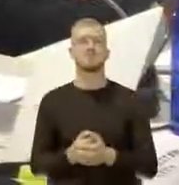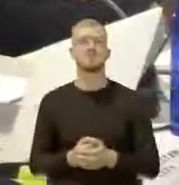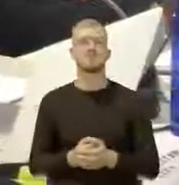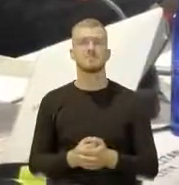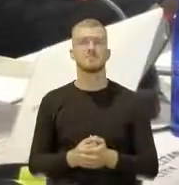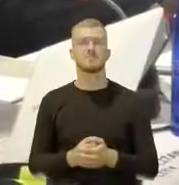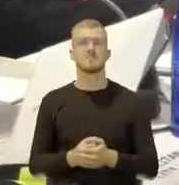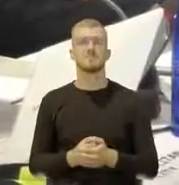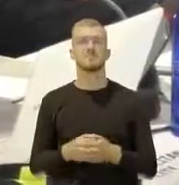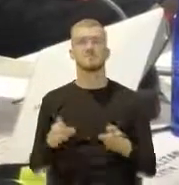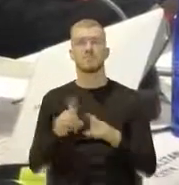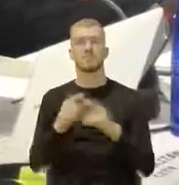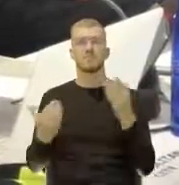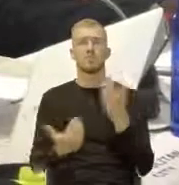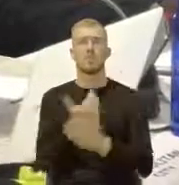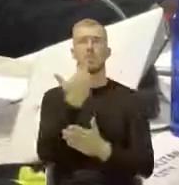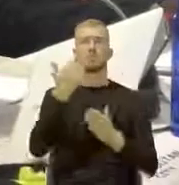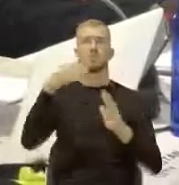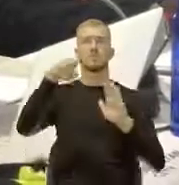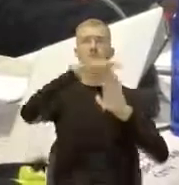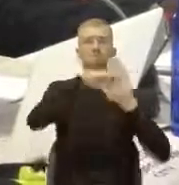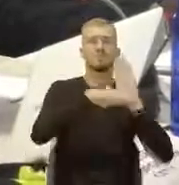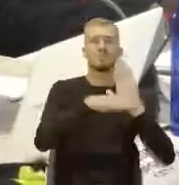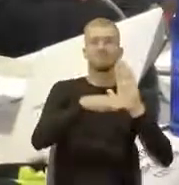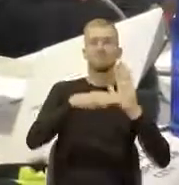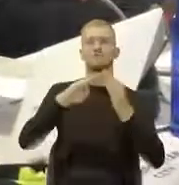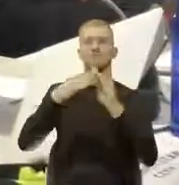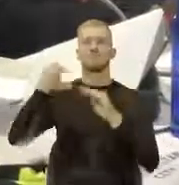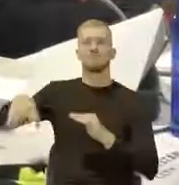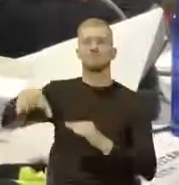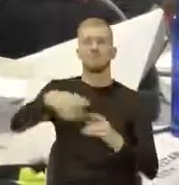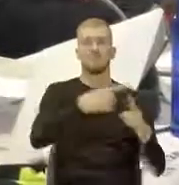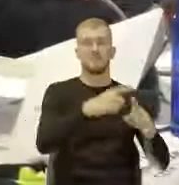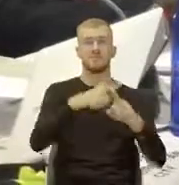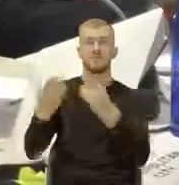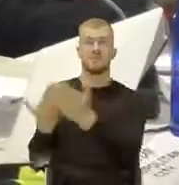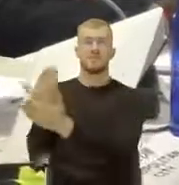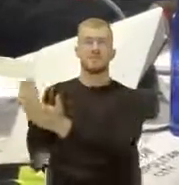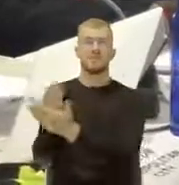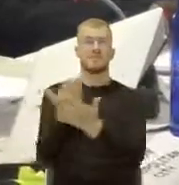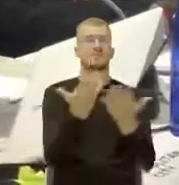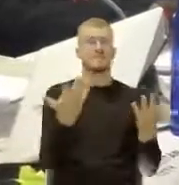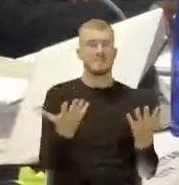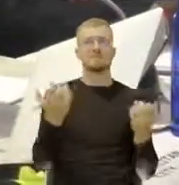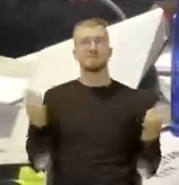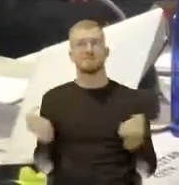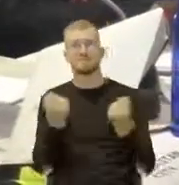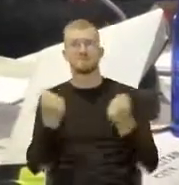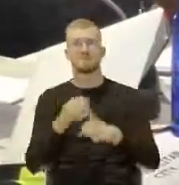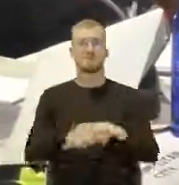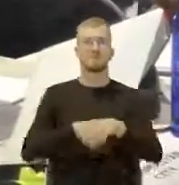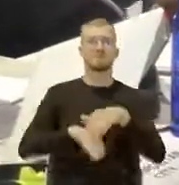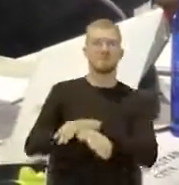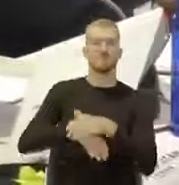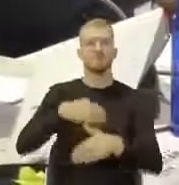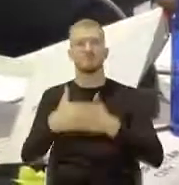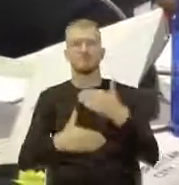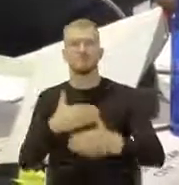In this endeavor, I'd like to draw your attention to the upcoming UCL World Congress